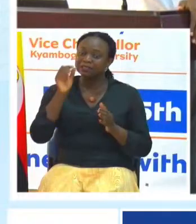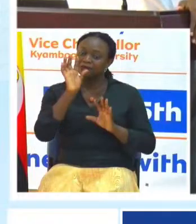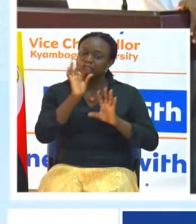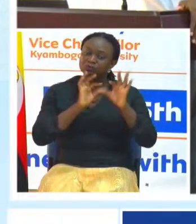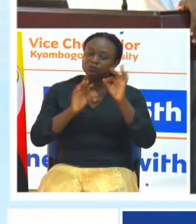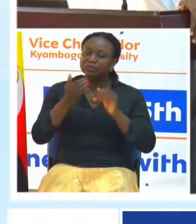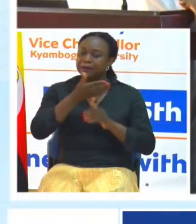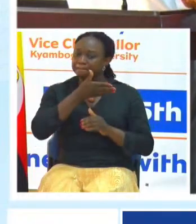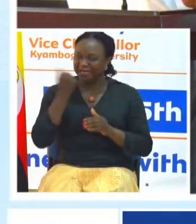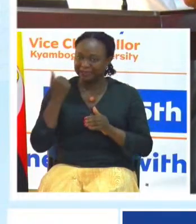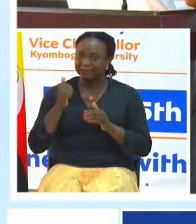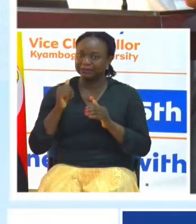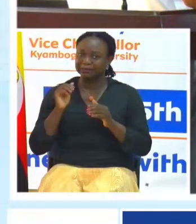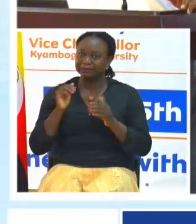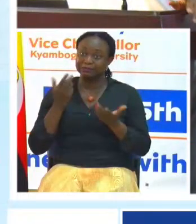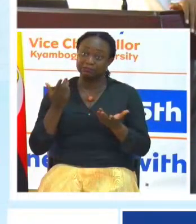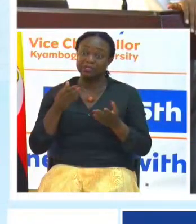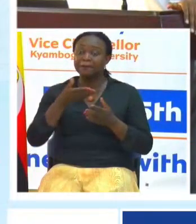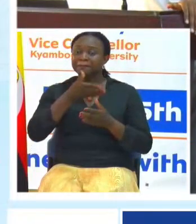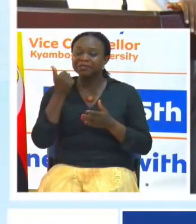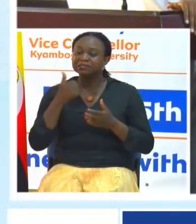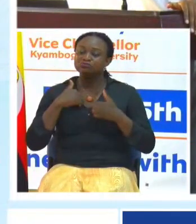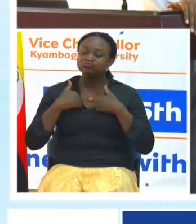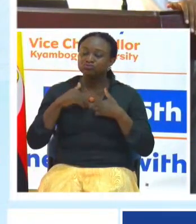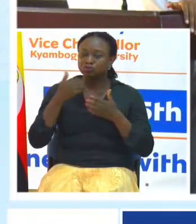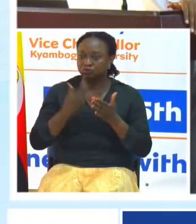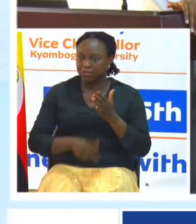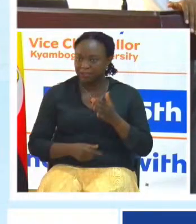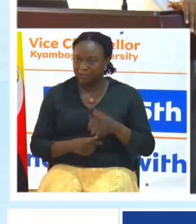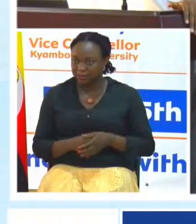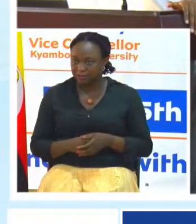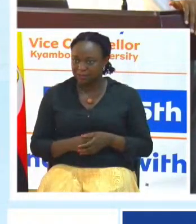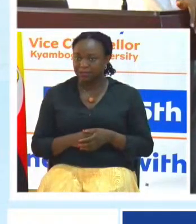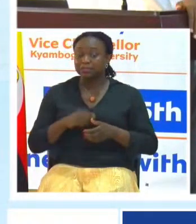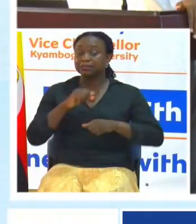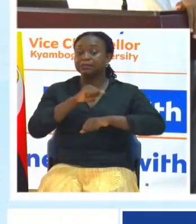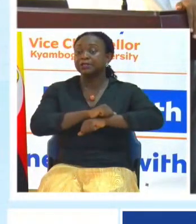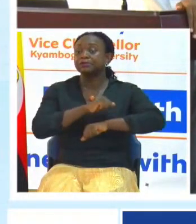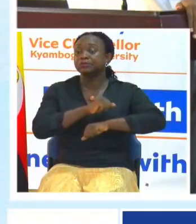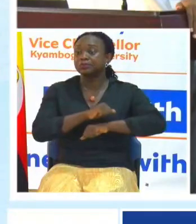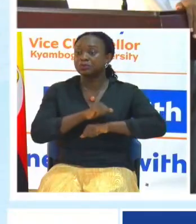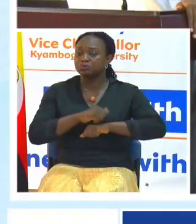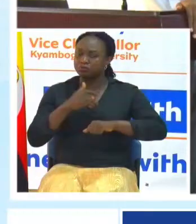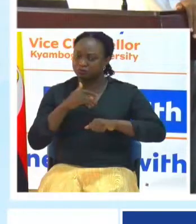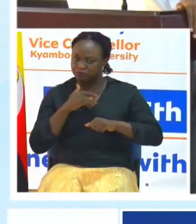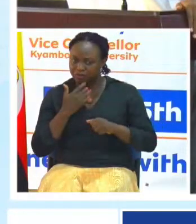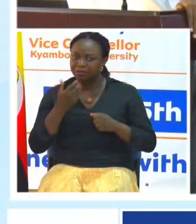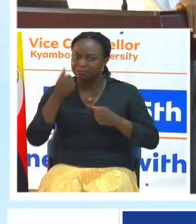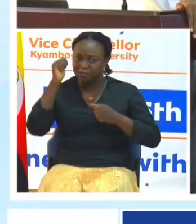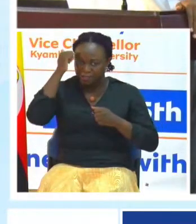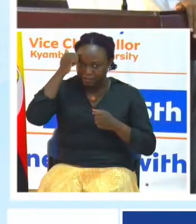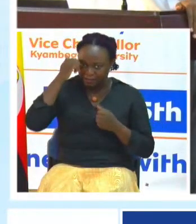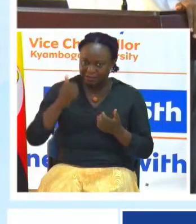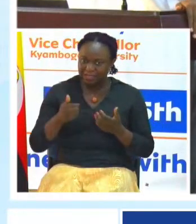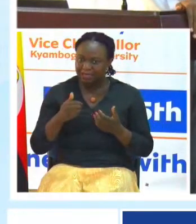best fit. And what is the best fit? Your best fit is a school that really meets your financial and personal